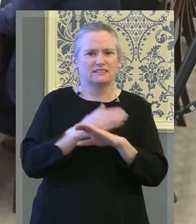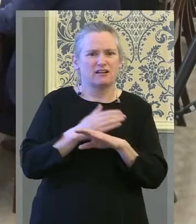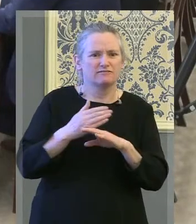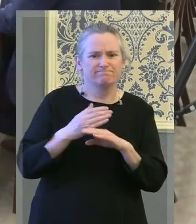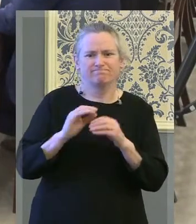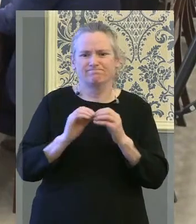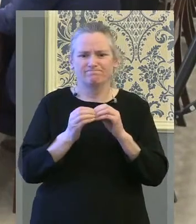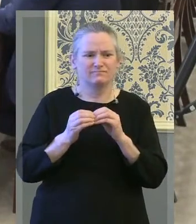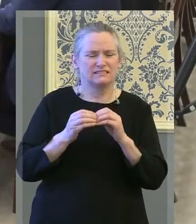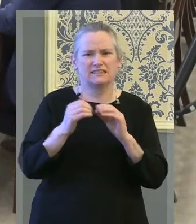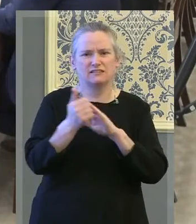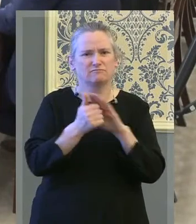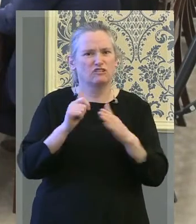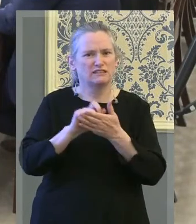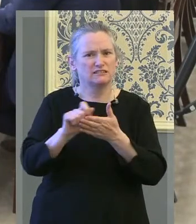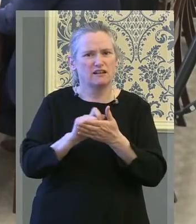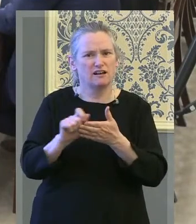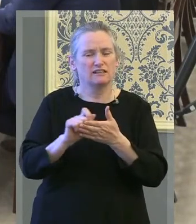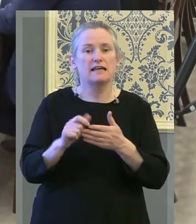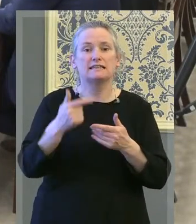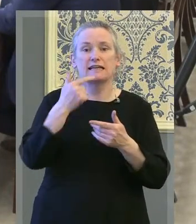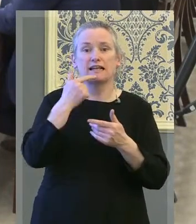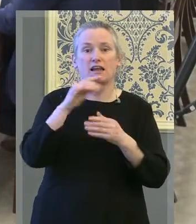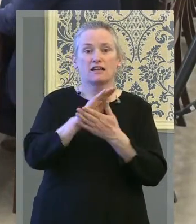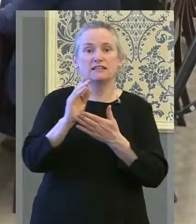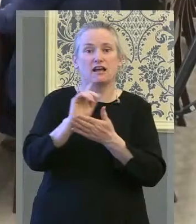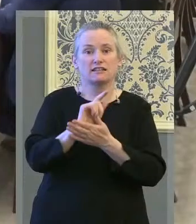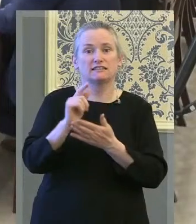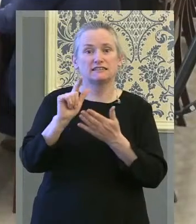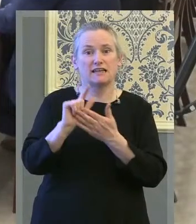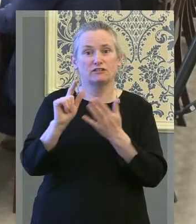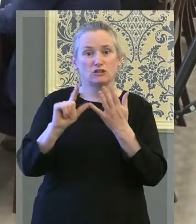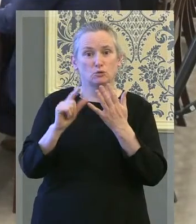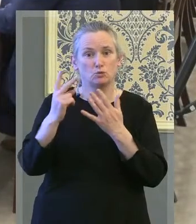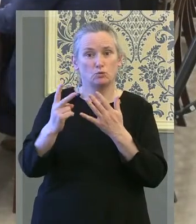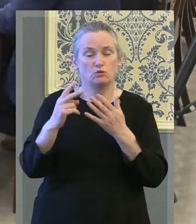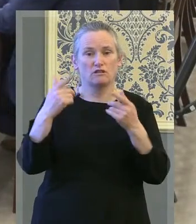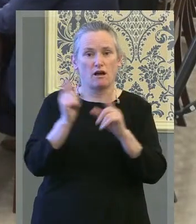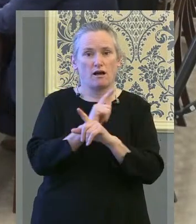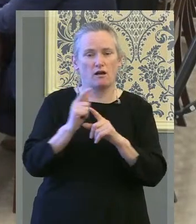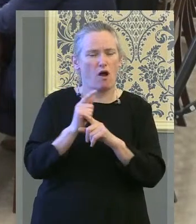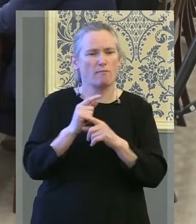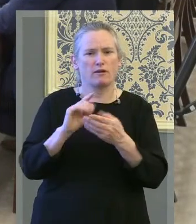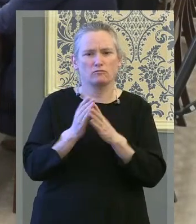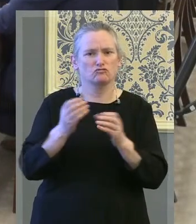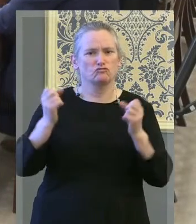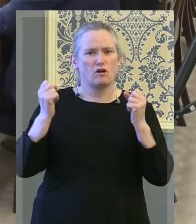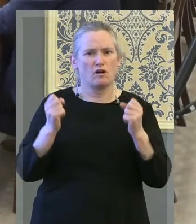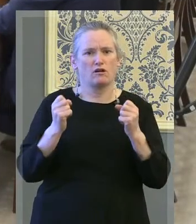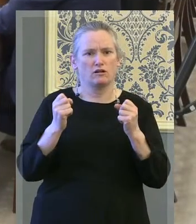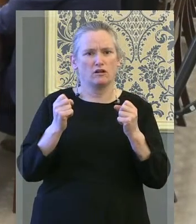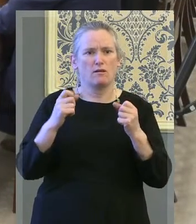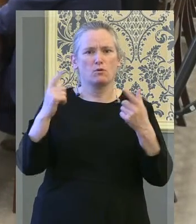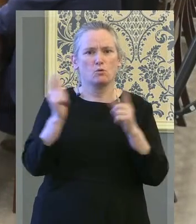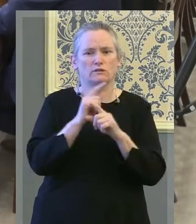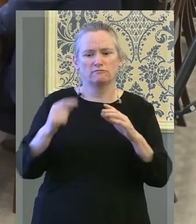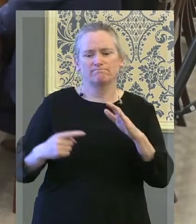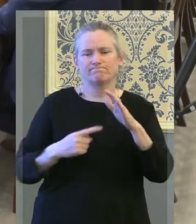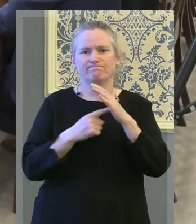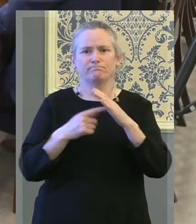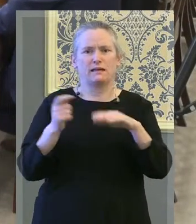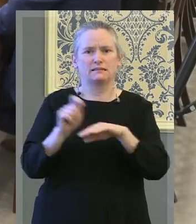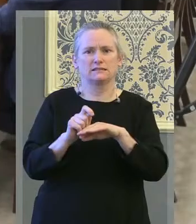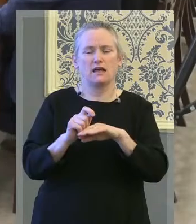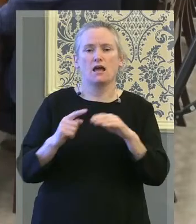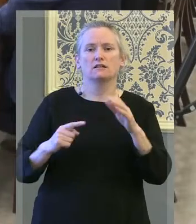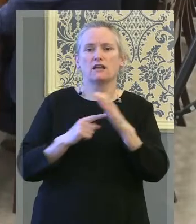craftsmanship. His second, 1972's Back to Front, firmly cemented him amongst music's best, with top